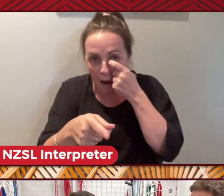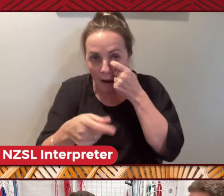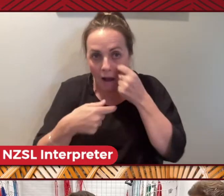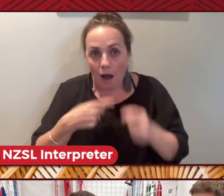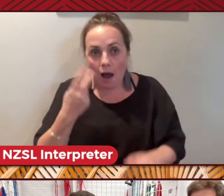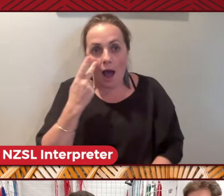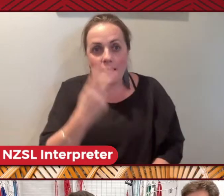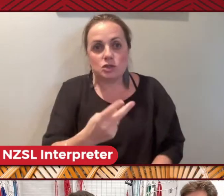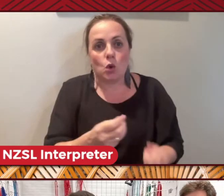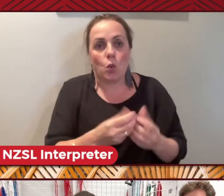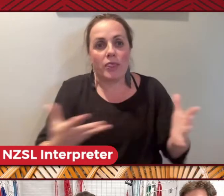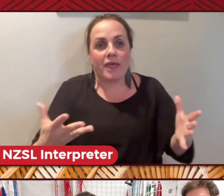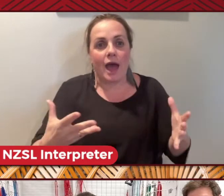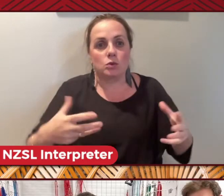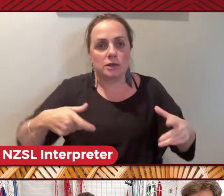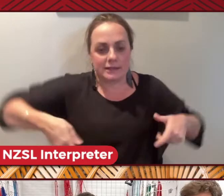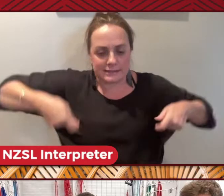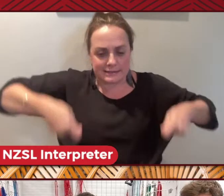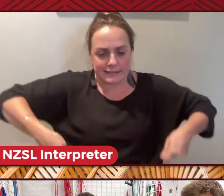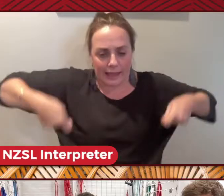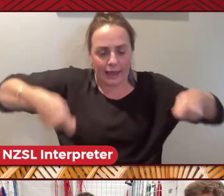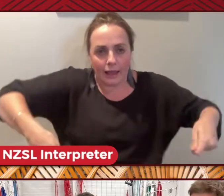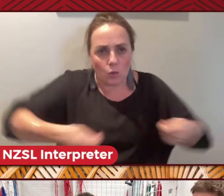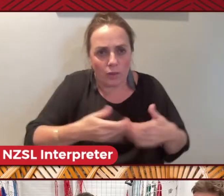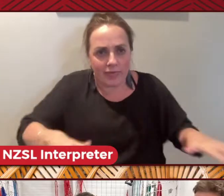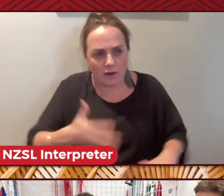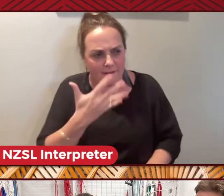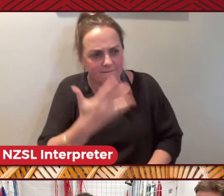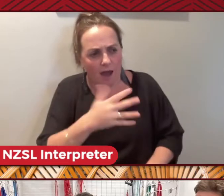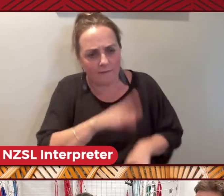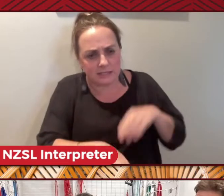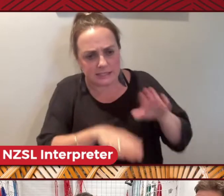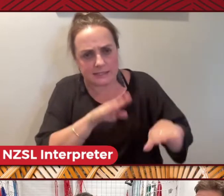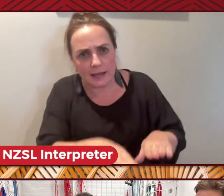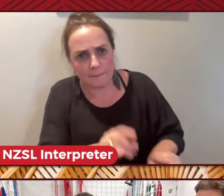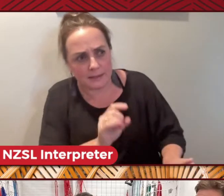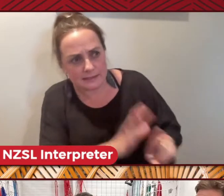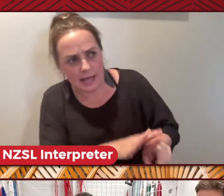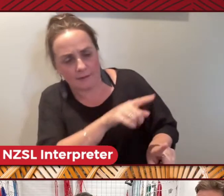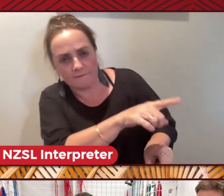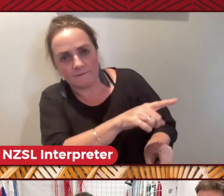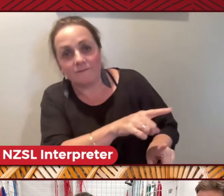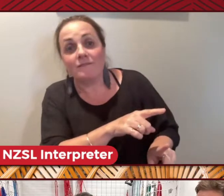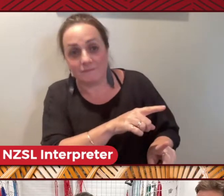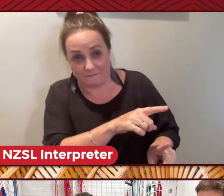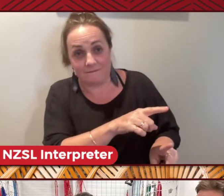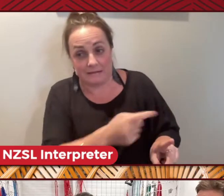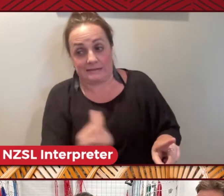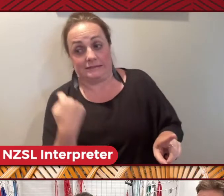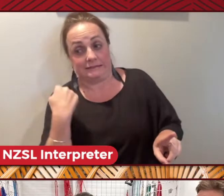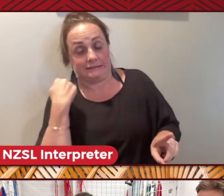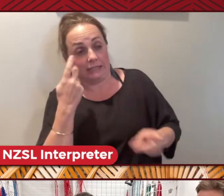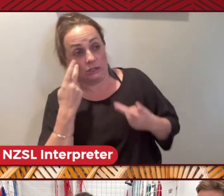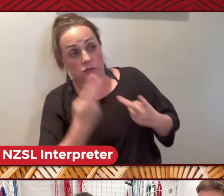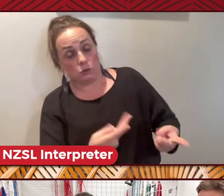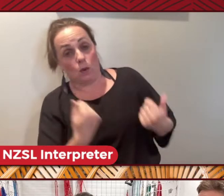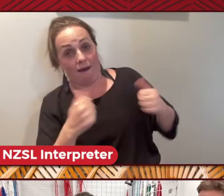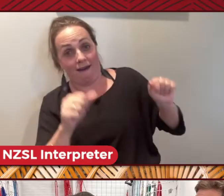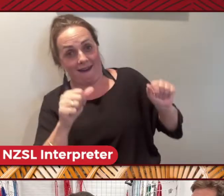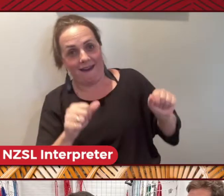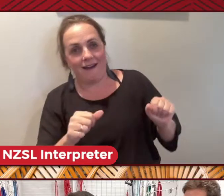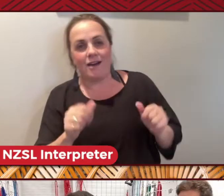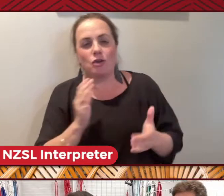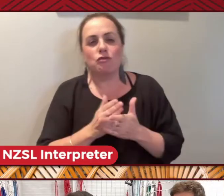quad sticks. Oh, without. Taking maybe 5 steps or something that Ange was showing us the other day. But it was just